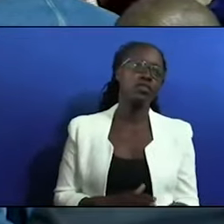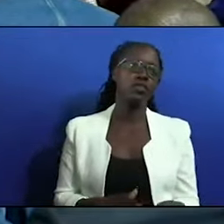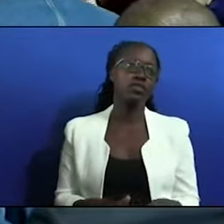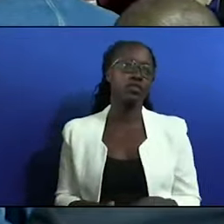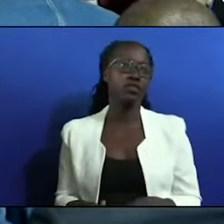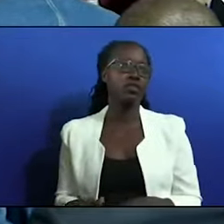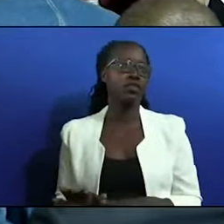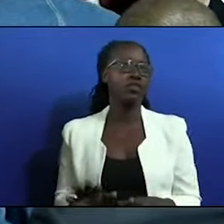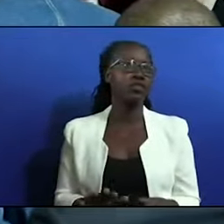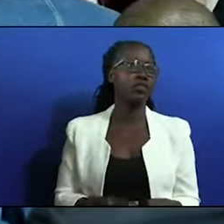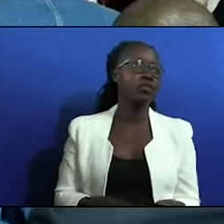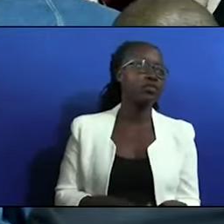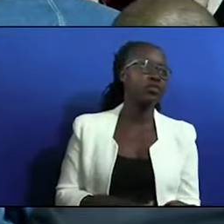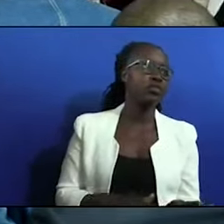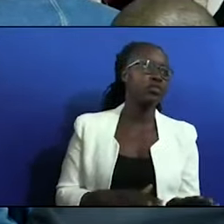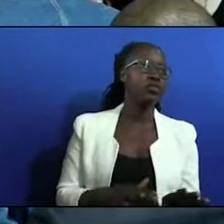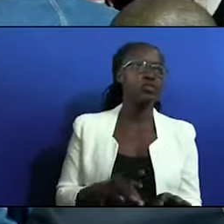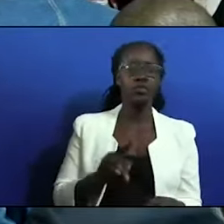Come.